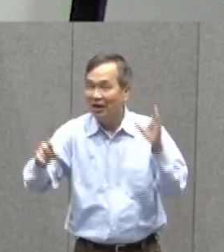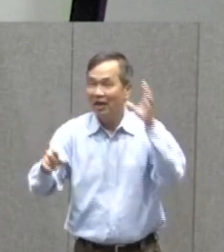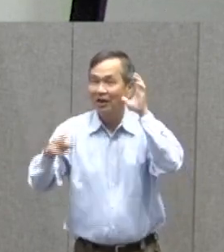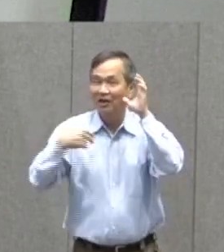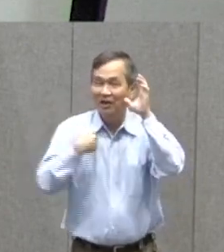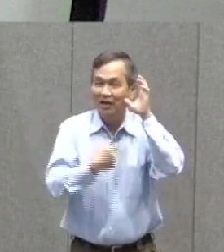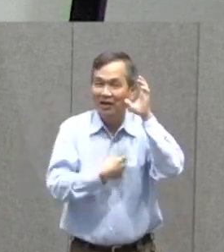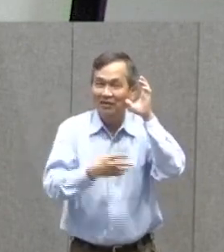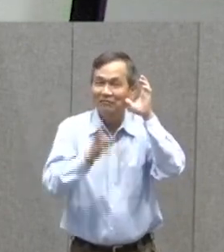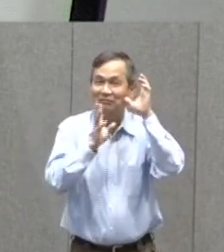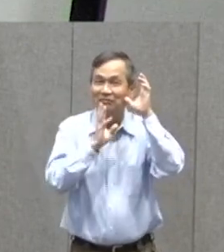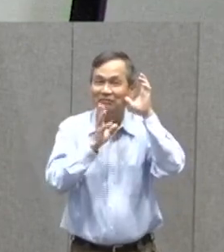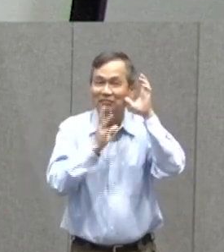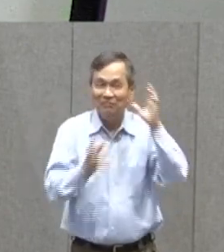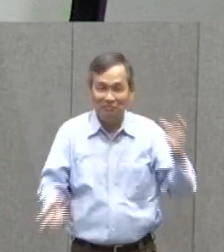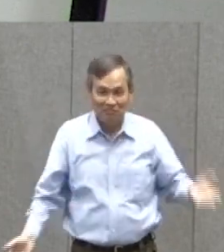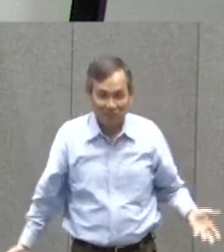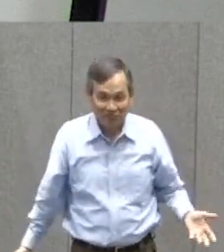Let's see.